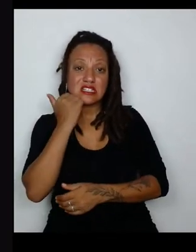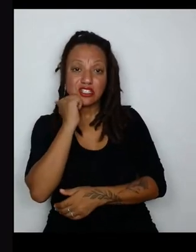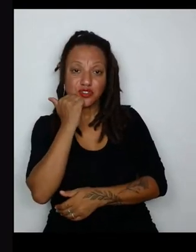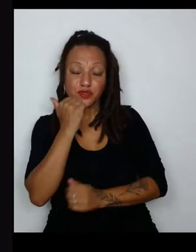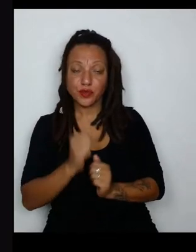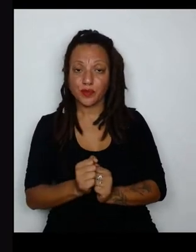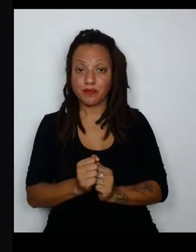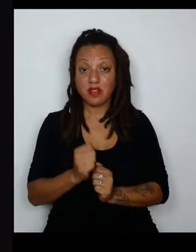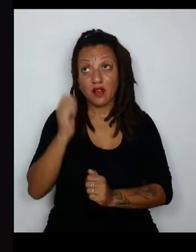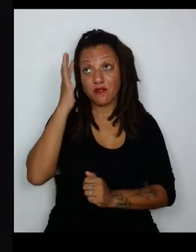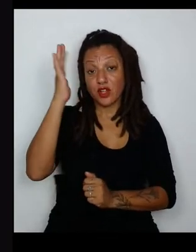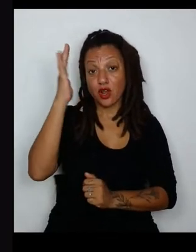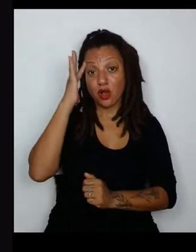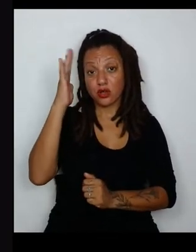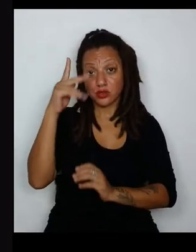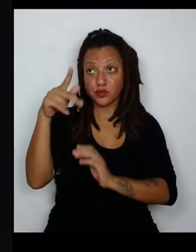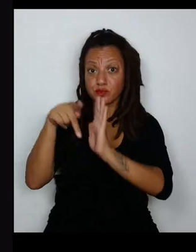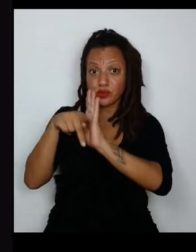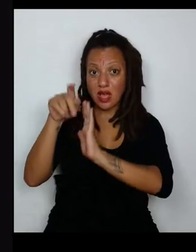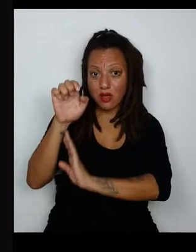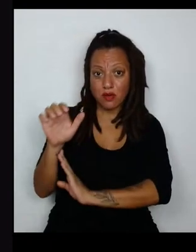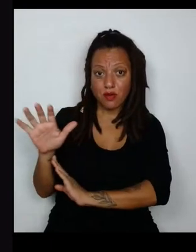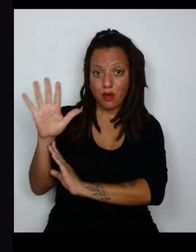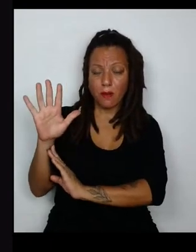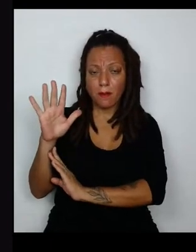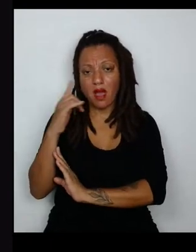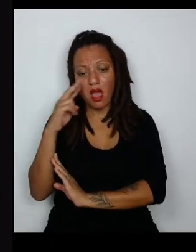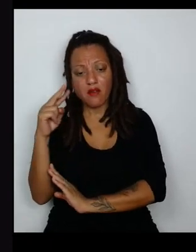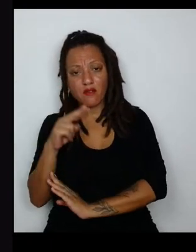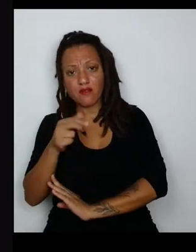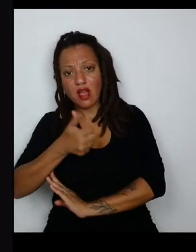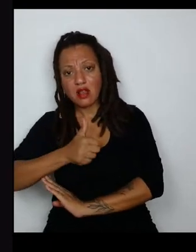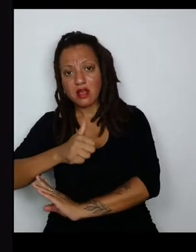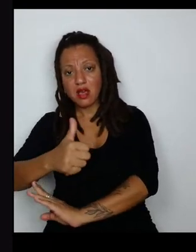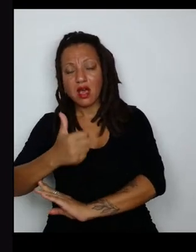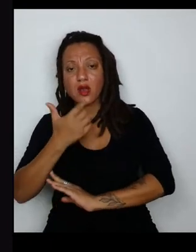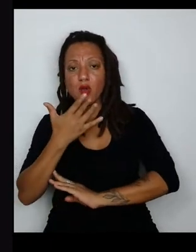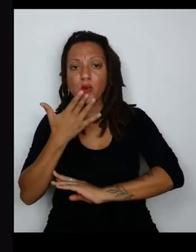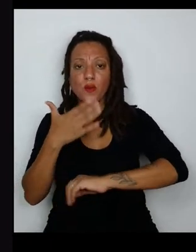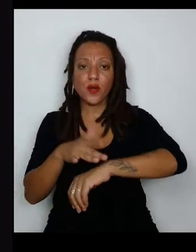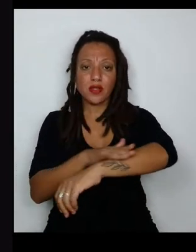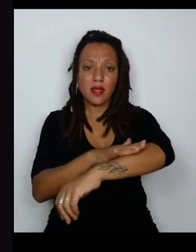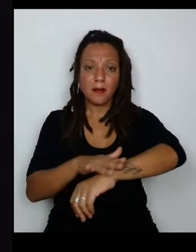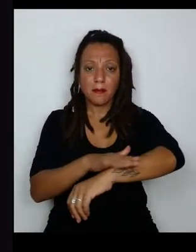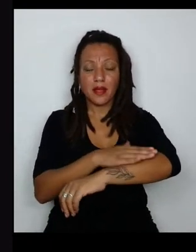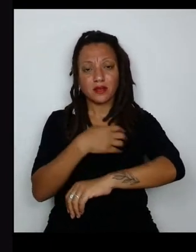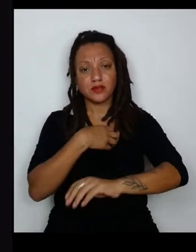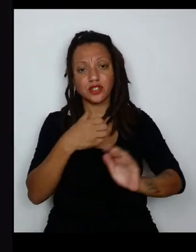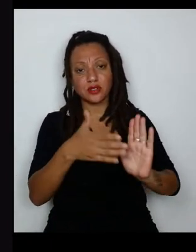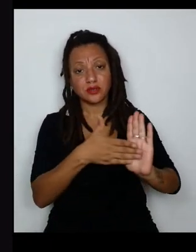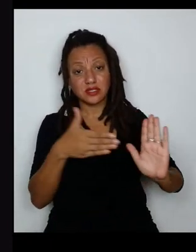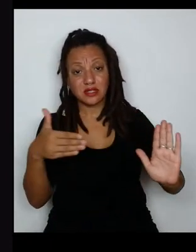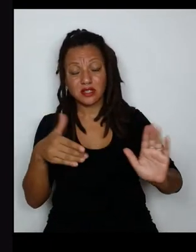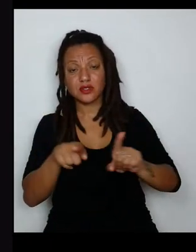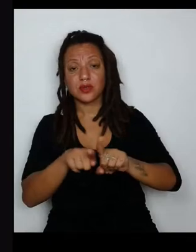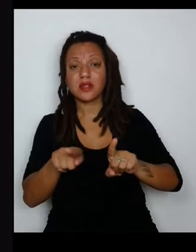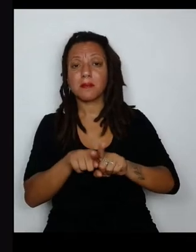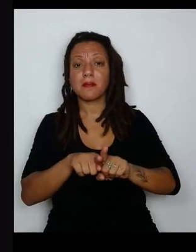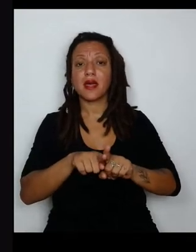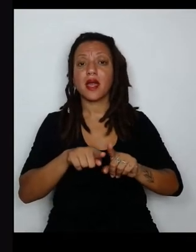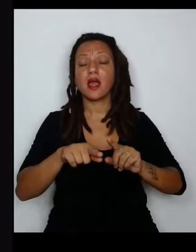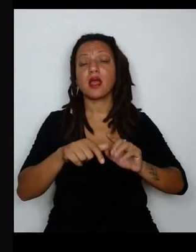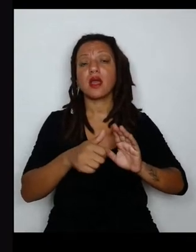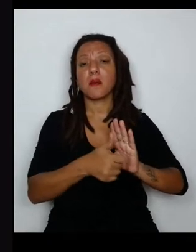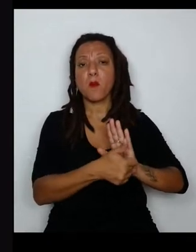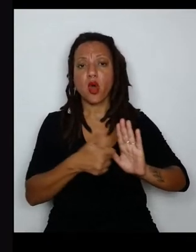evaluated skin color in aesthetic and moral terms and in relation to the essential